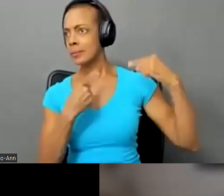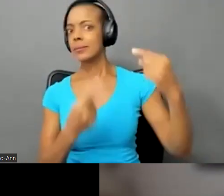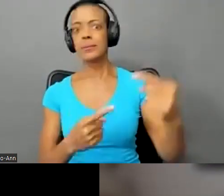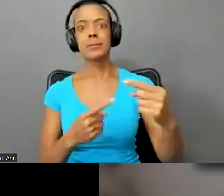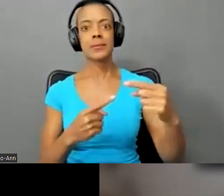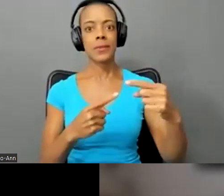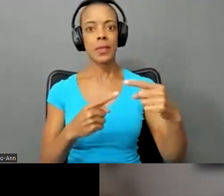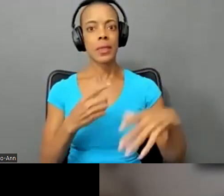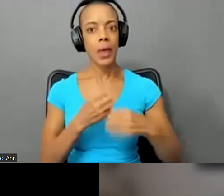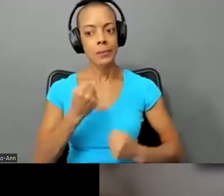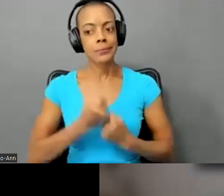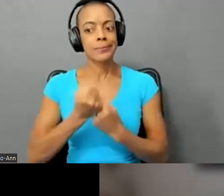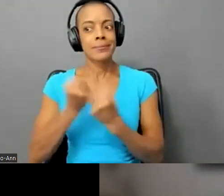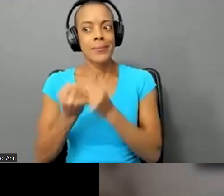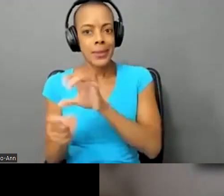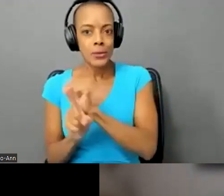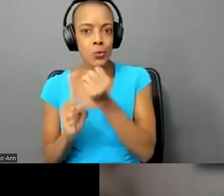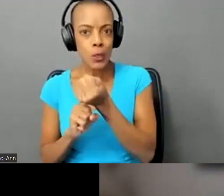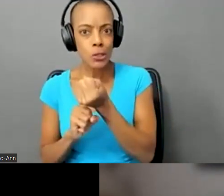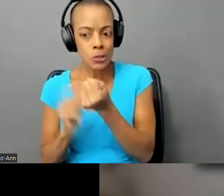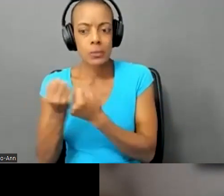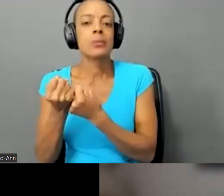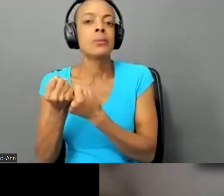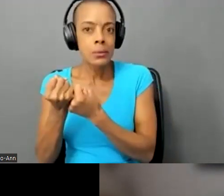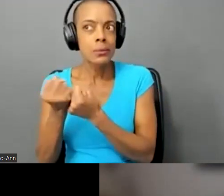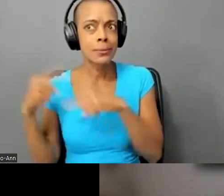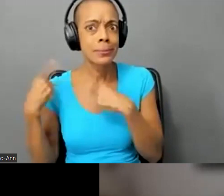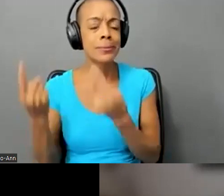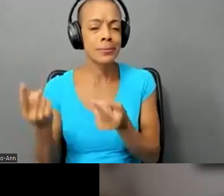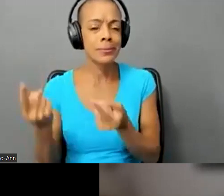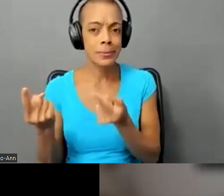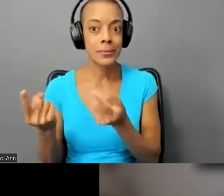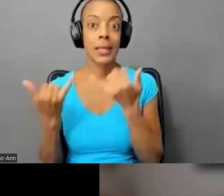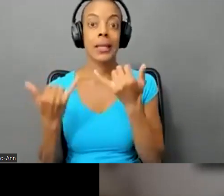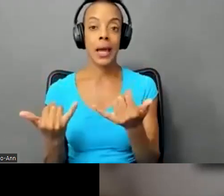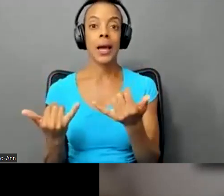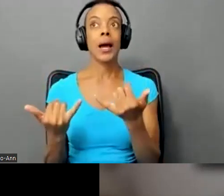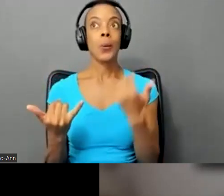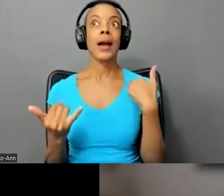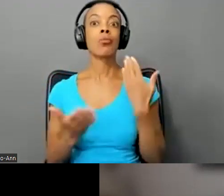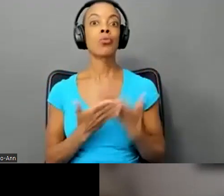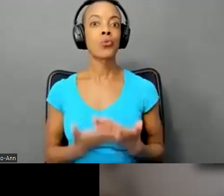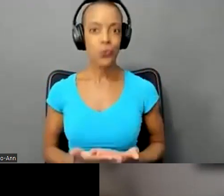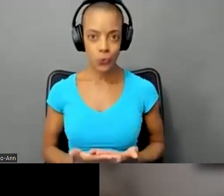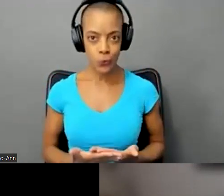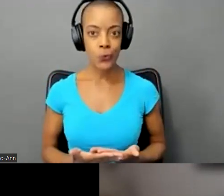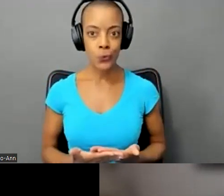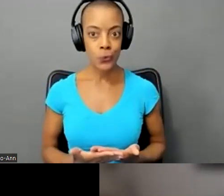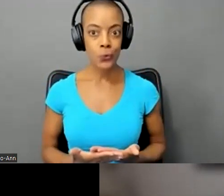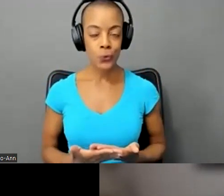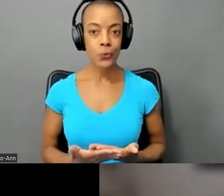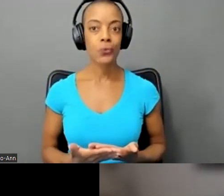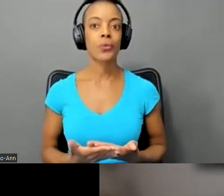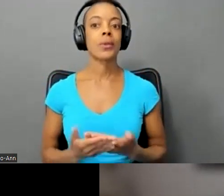situations by which we now are seeing, and probably have forever seen, but now we at least have some data that rates of sexual violence